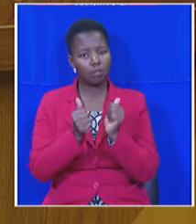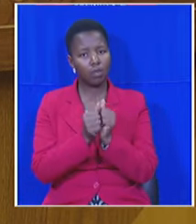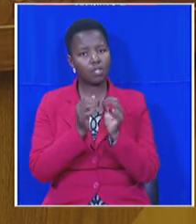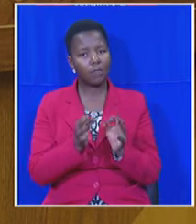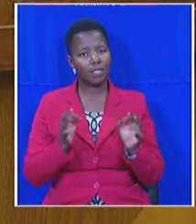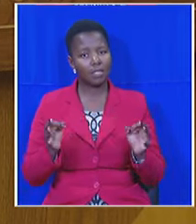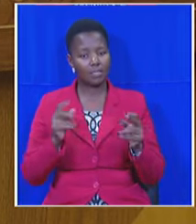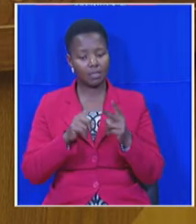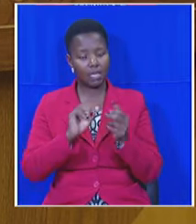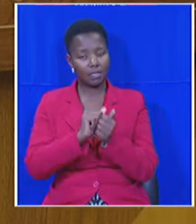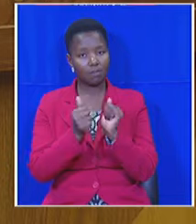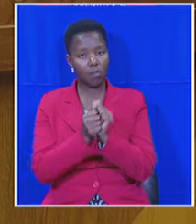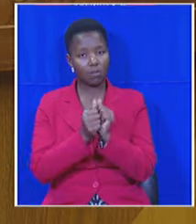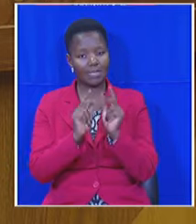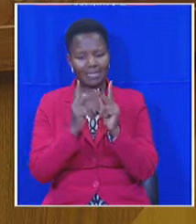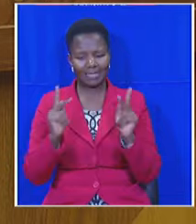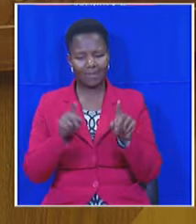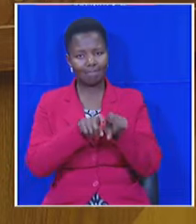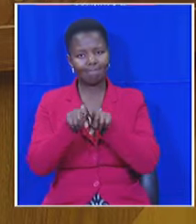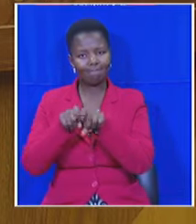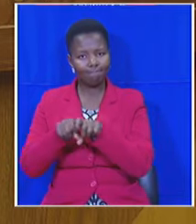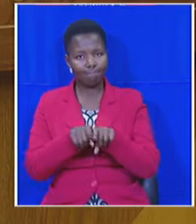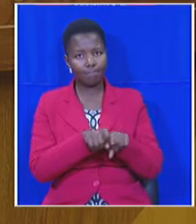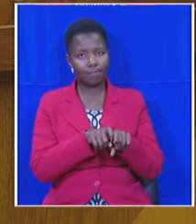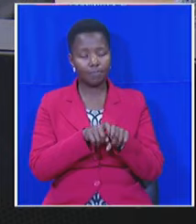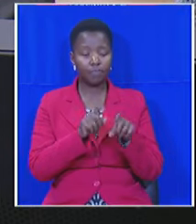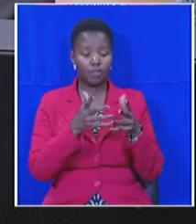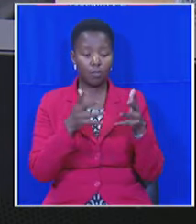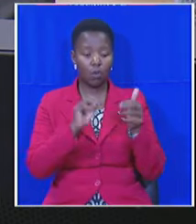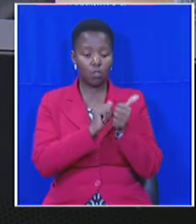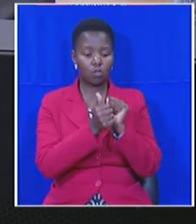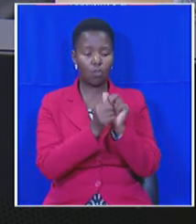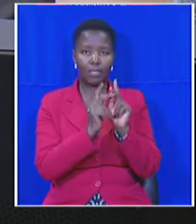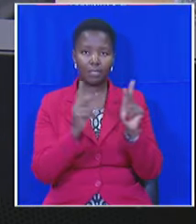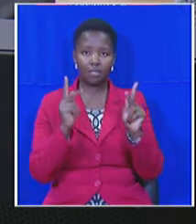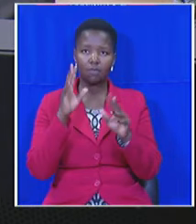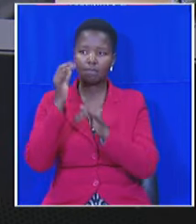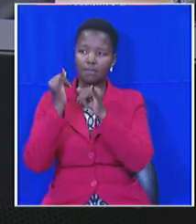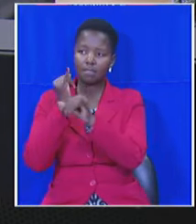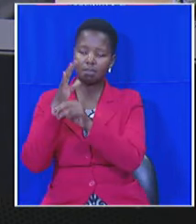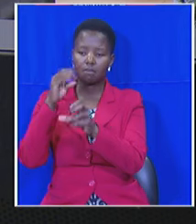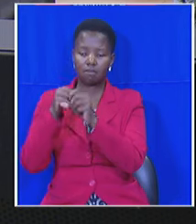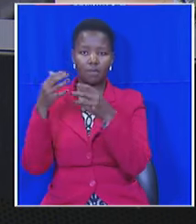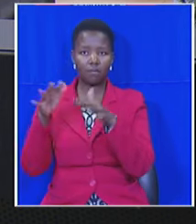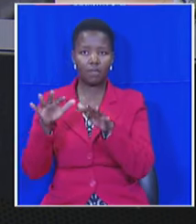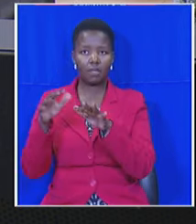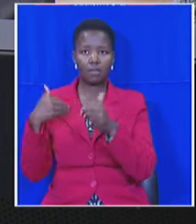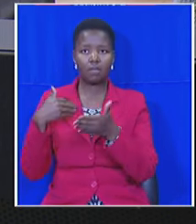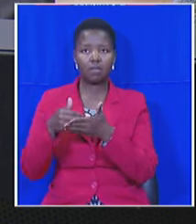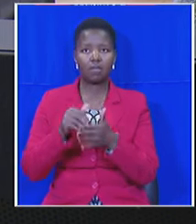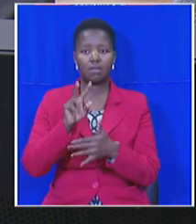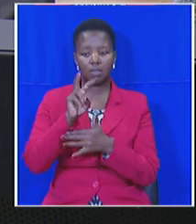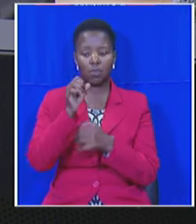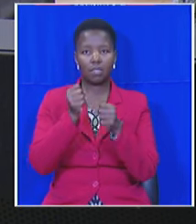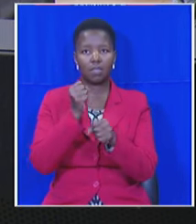sporting codes. More sport codes participate internationally, and we have hosted in 2 decades